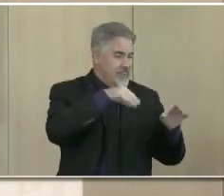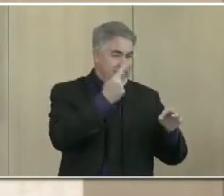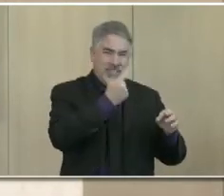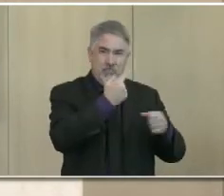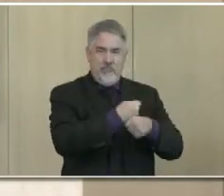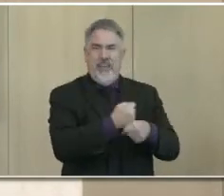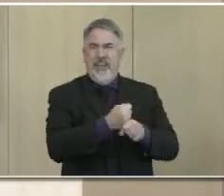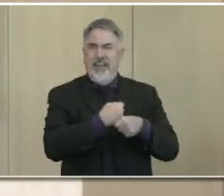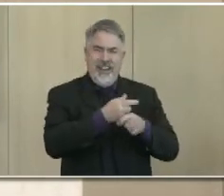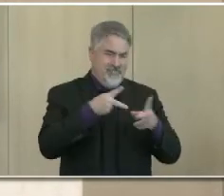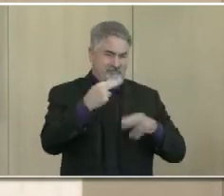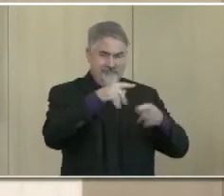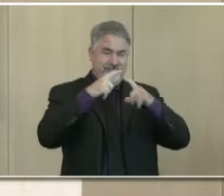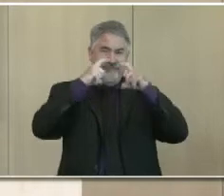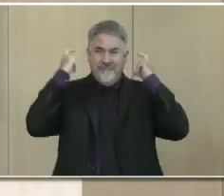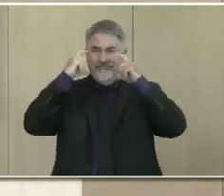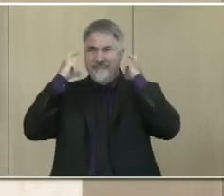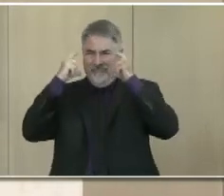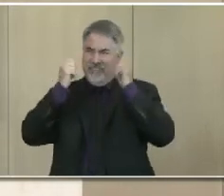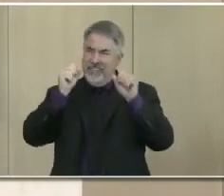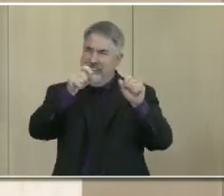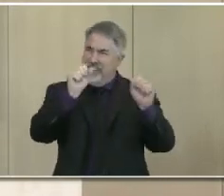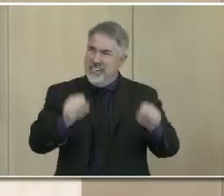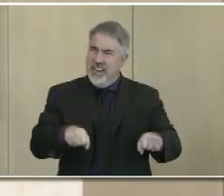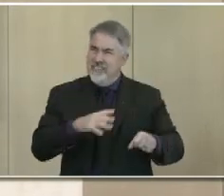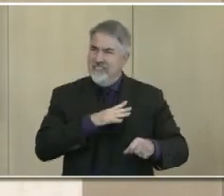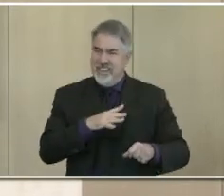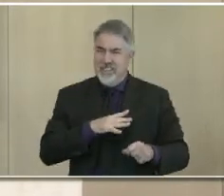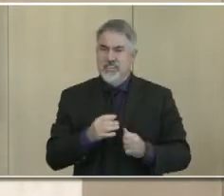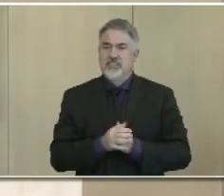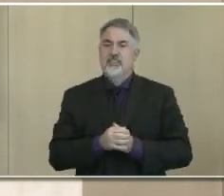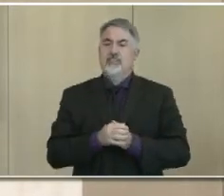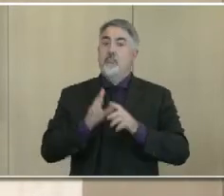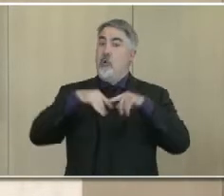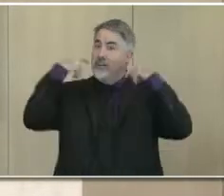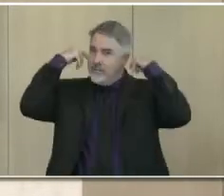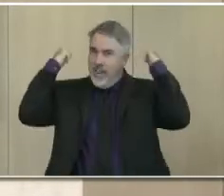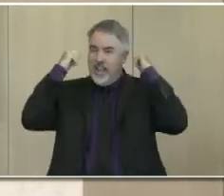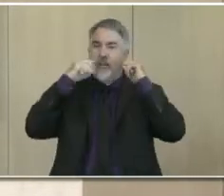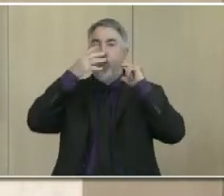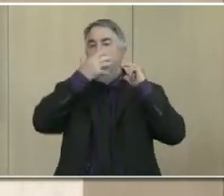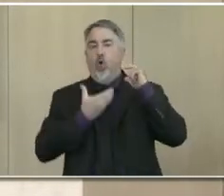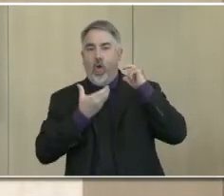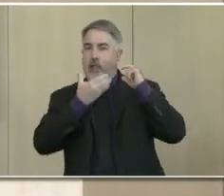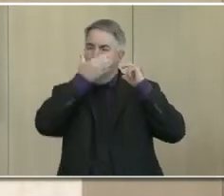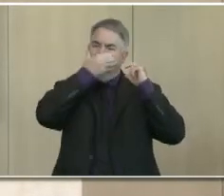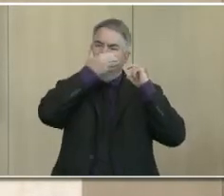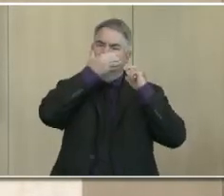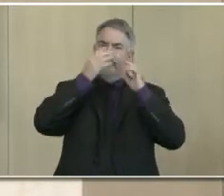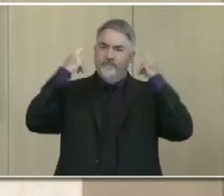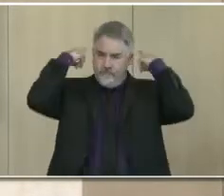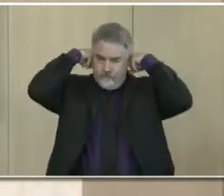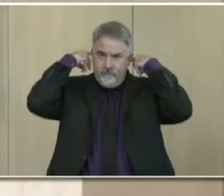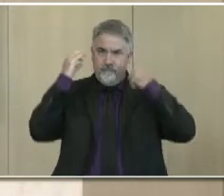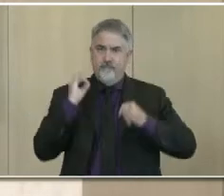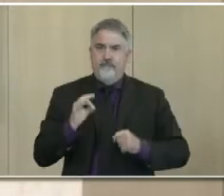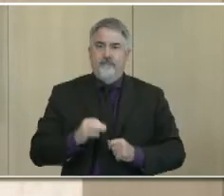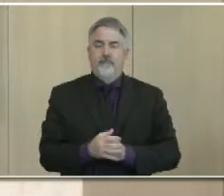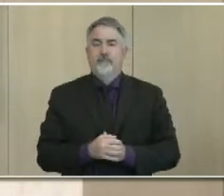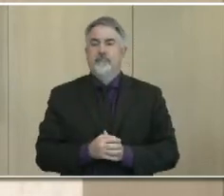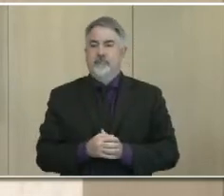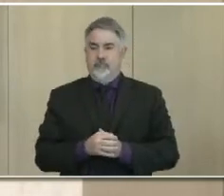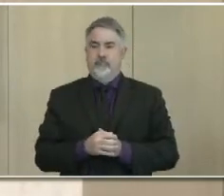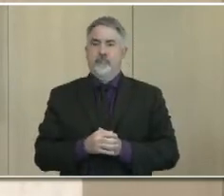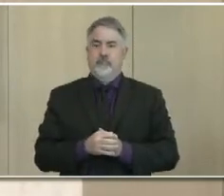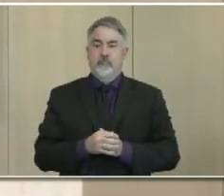covering. As we've mentioned the past couple of days, April is certainly a very critical month in the fight against this